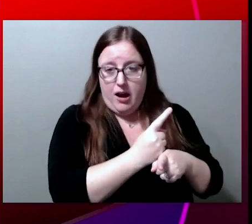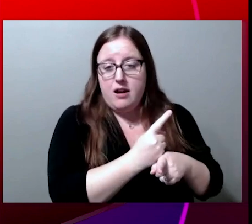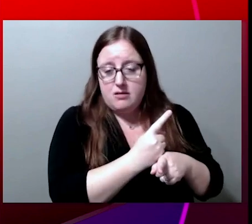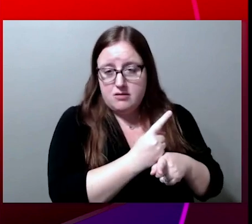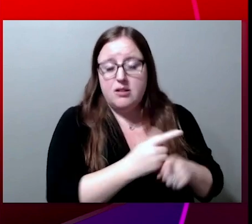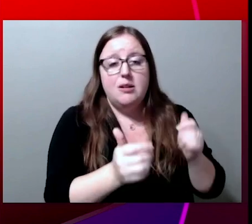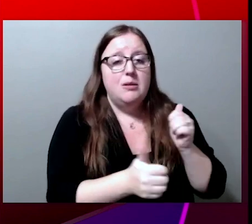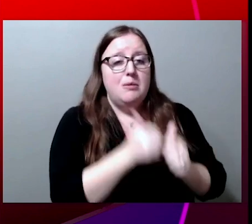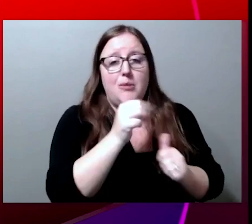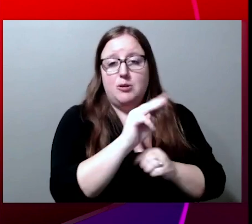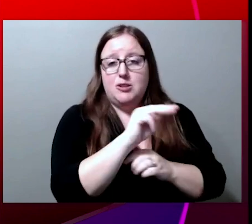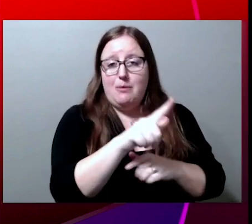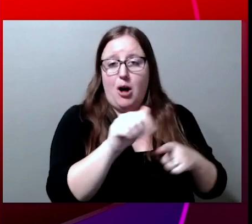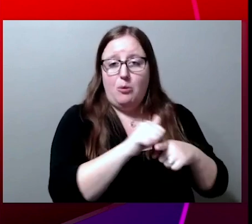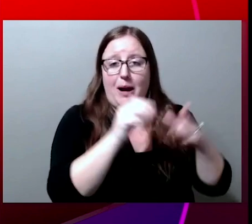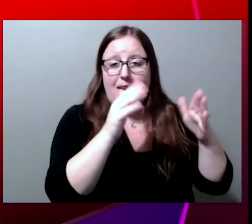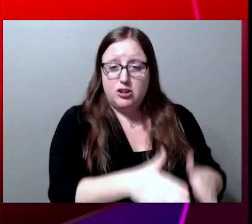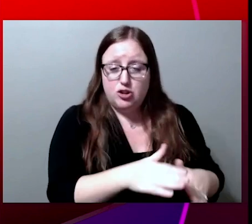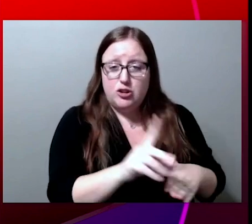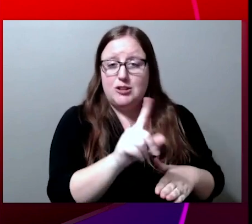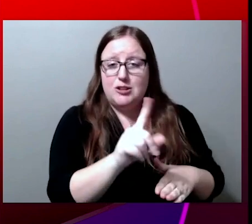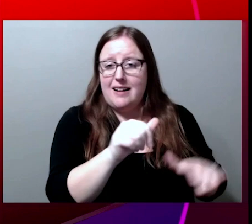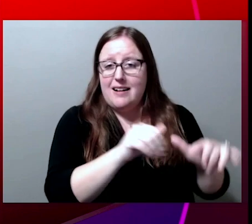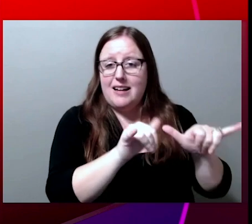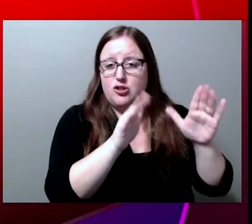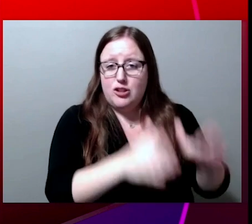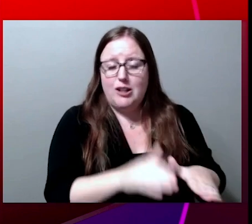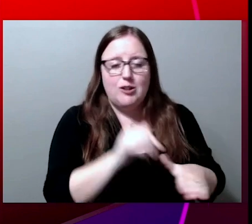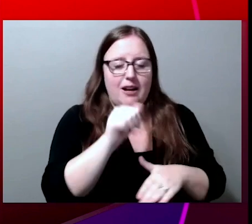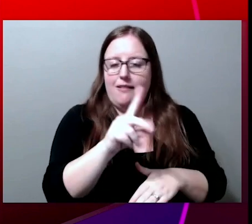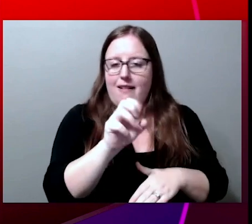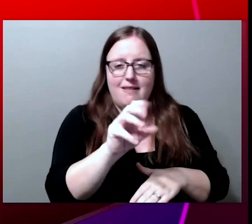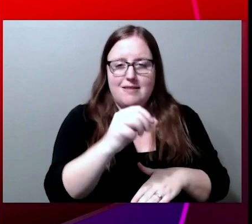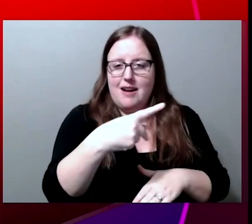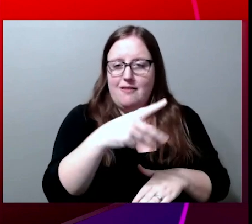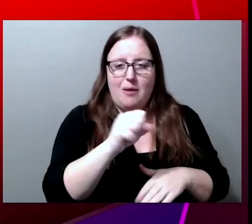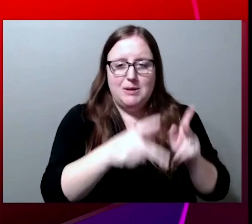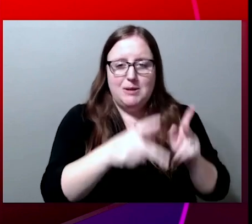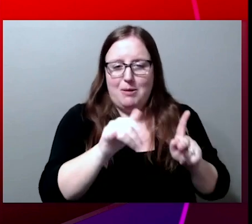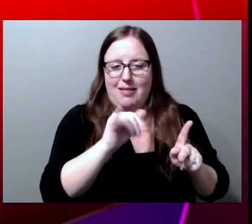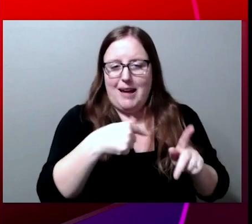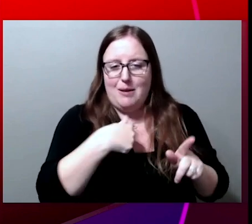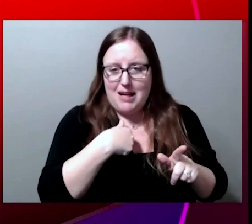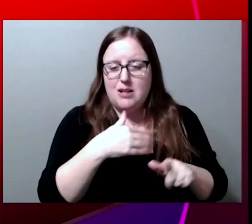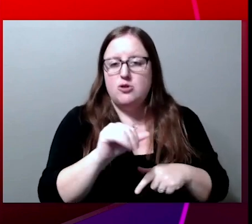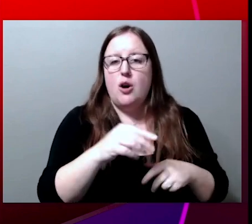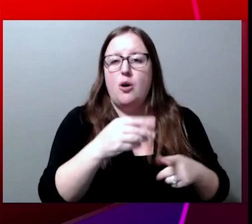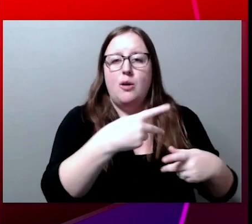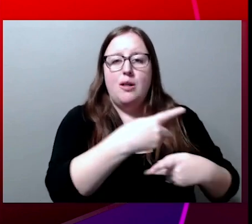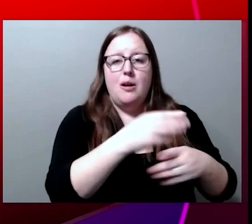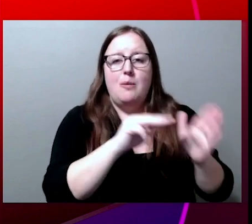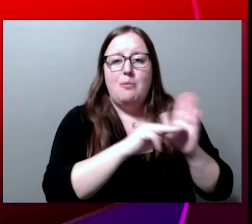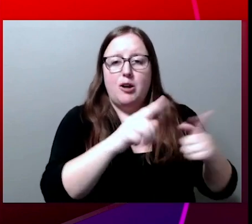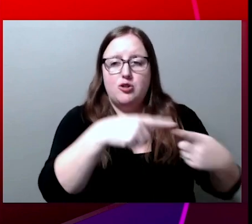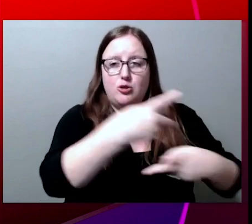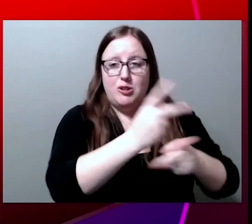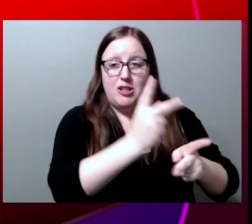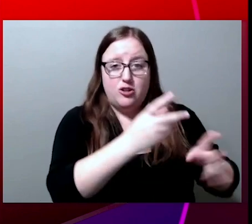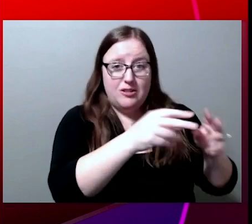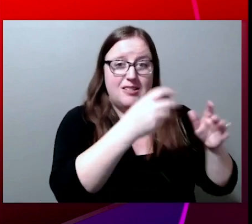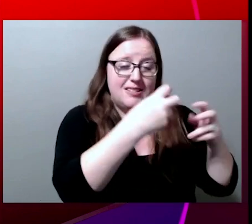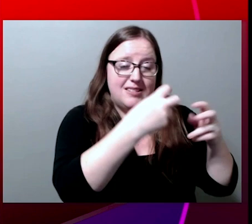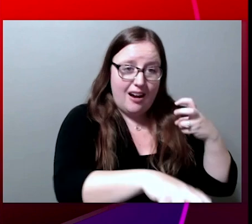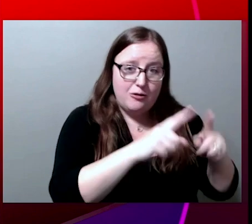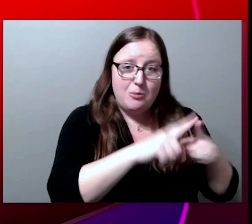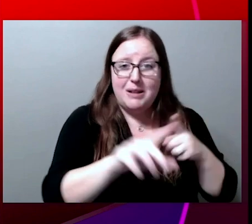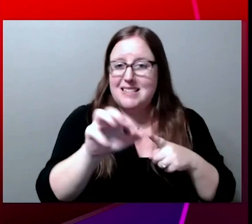most ML practitioners, most data engineers are not DevOps people like me, and so getting your model to production is difficult. Yep. But SageMaker walks